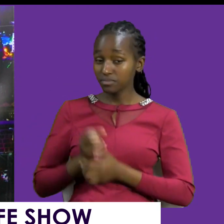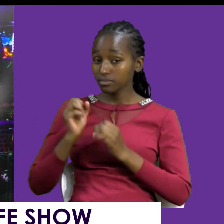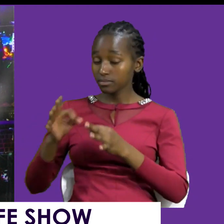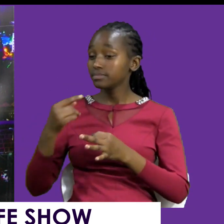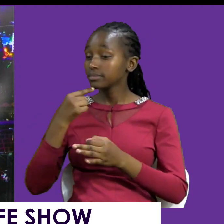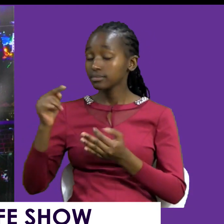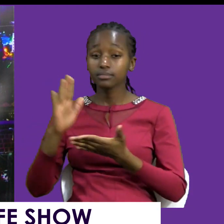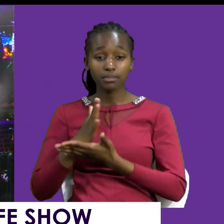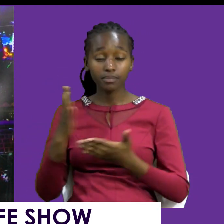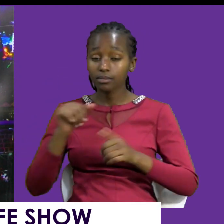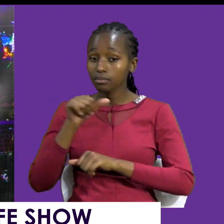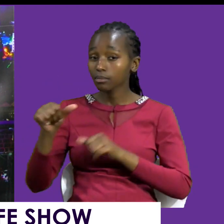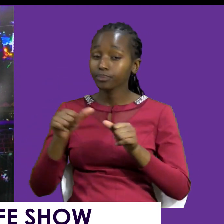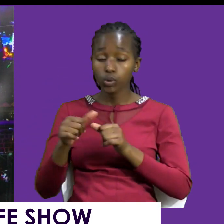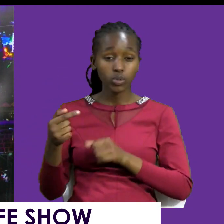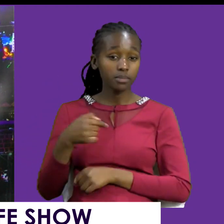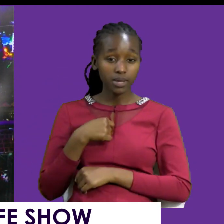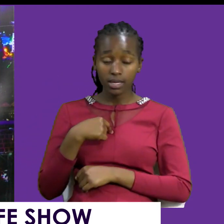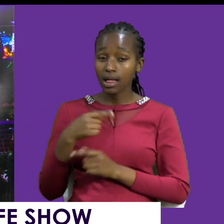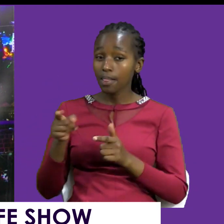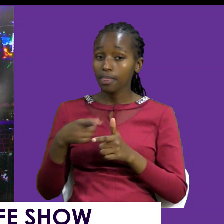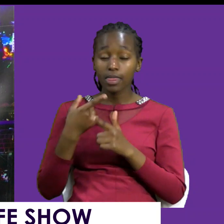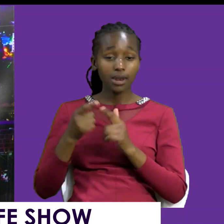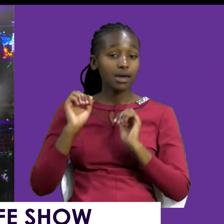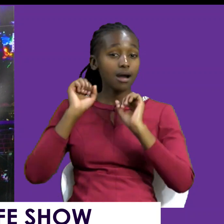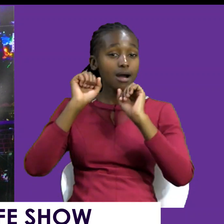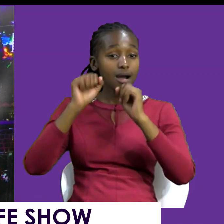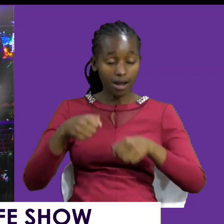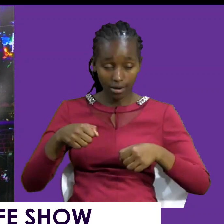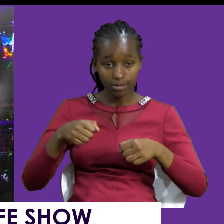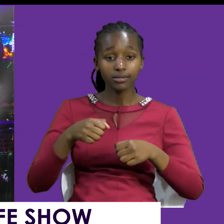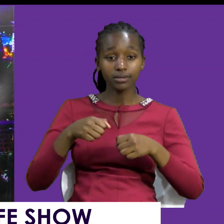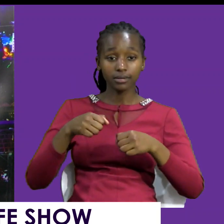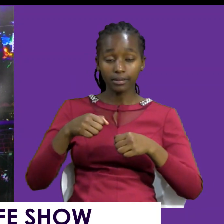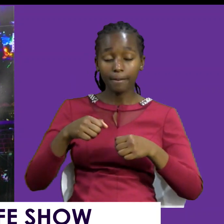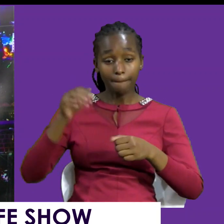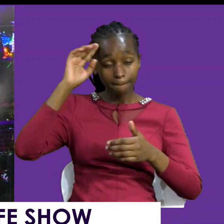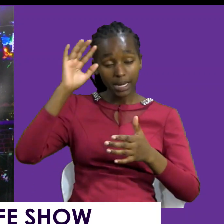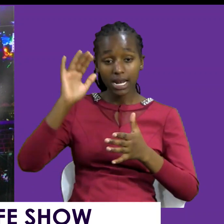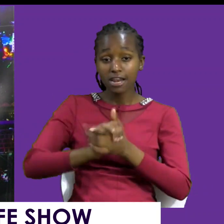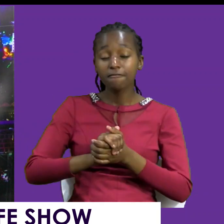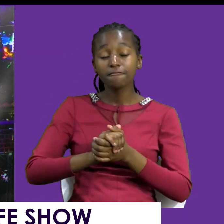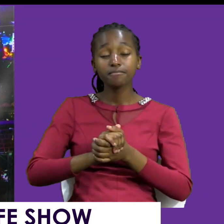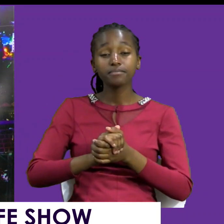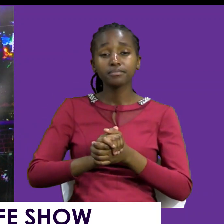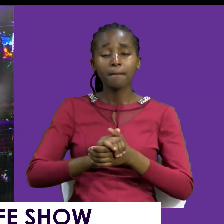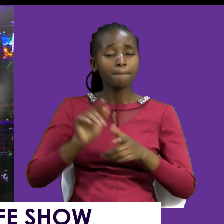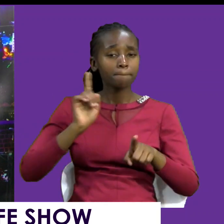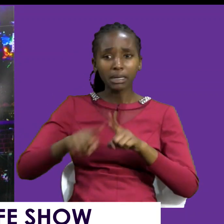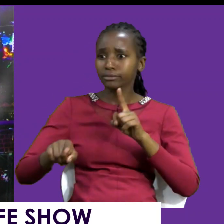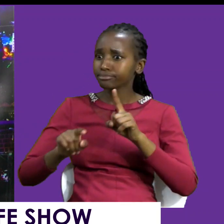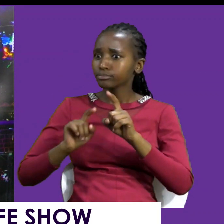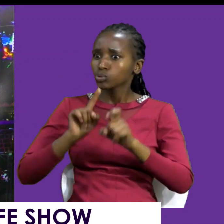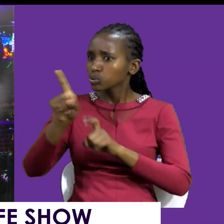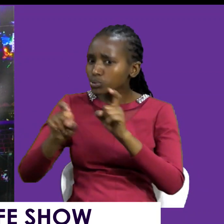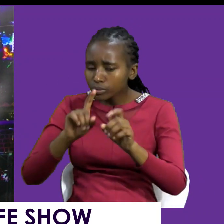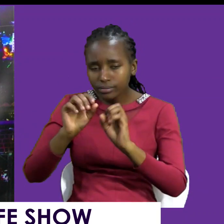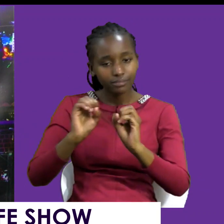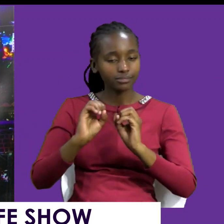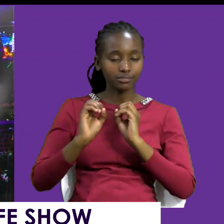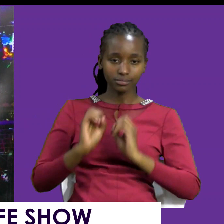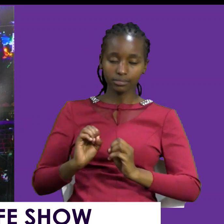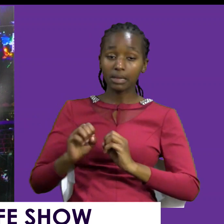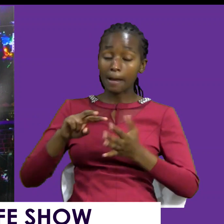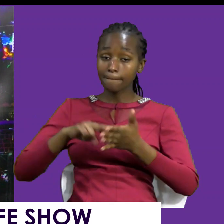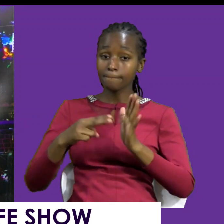say about you, more often than not, it will be believed. It will go without question. So they will